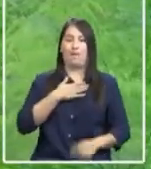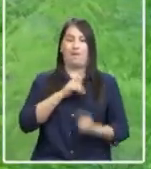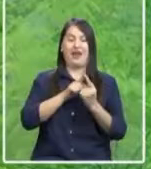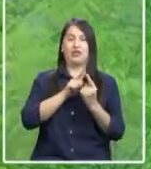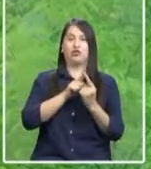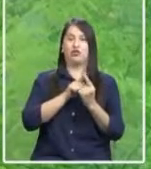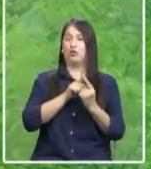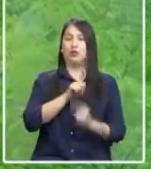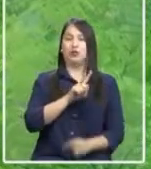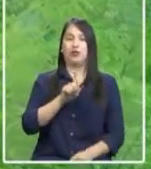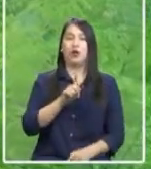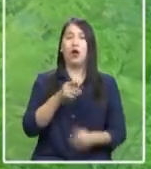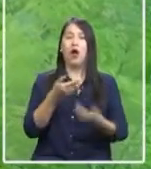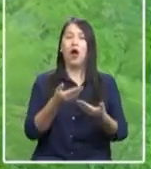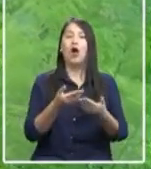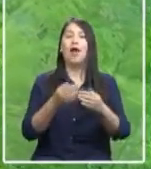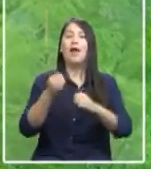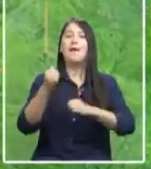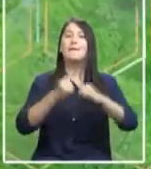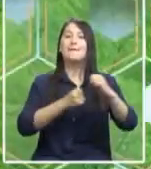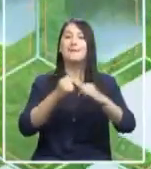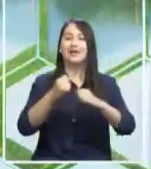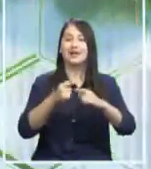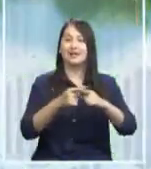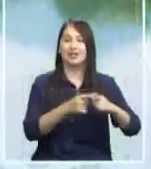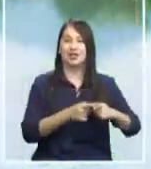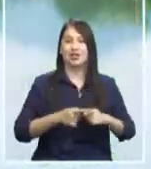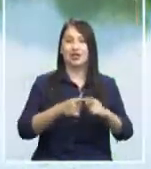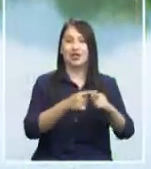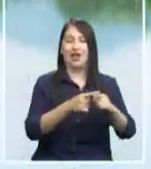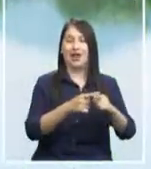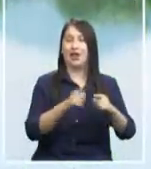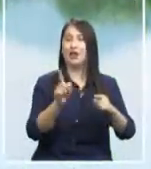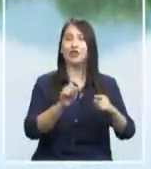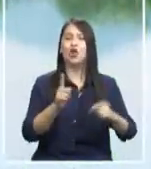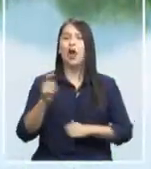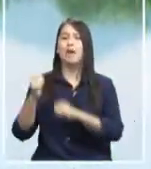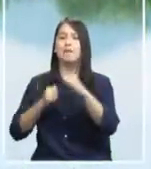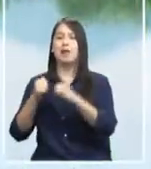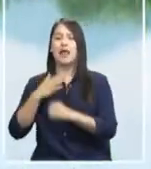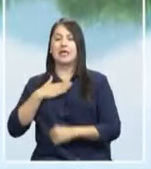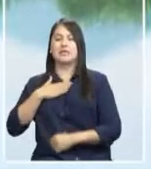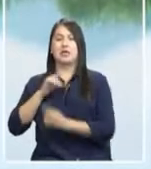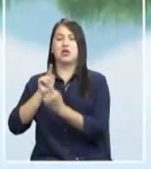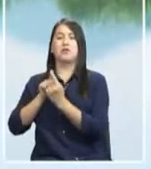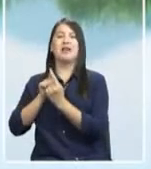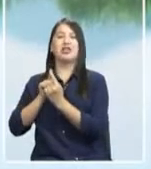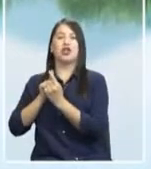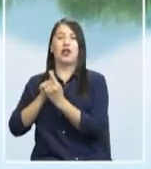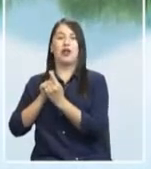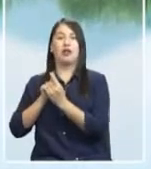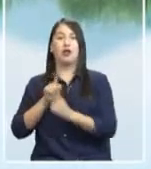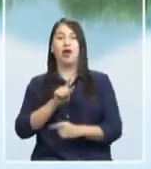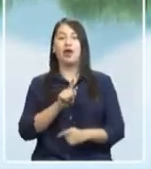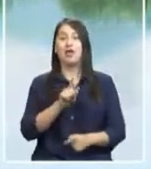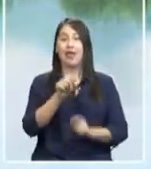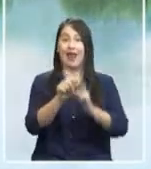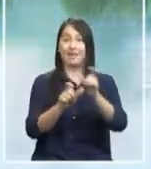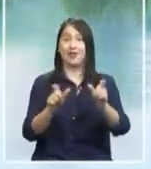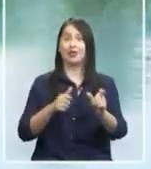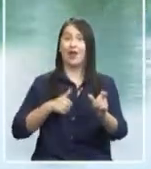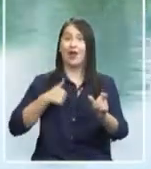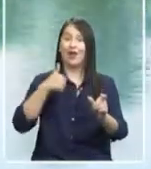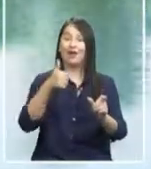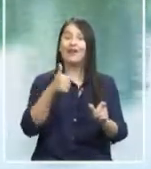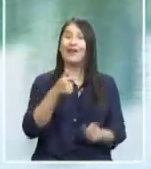that. And young people particularly love that, to create social business to solve problem. What is a